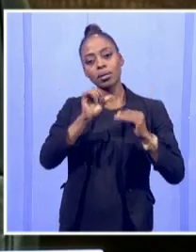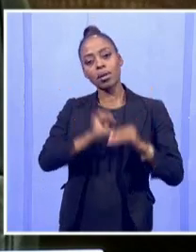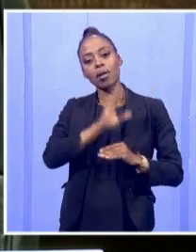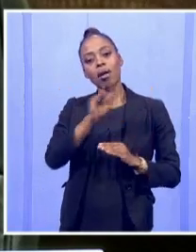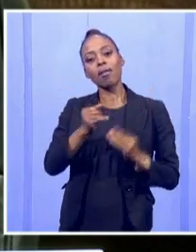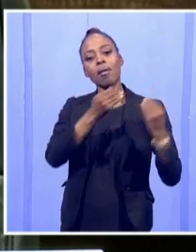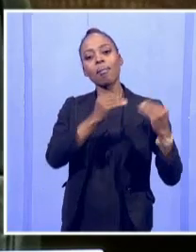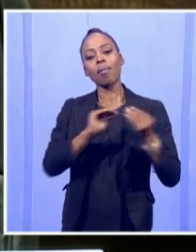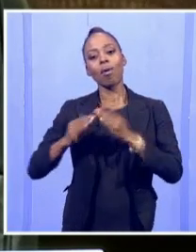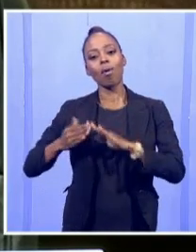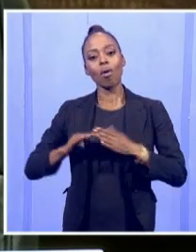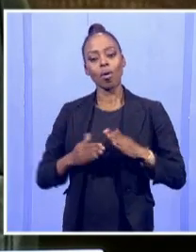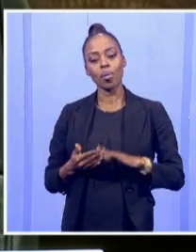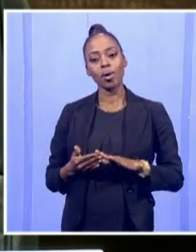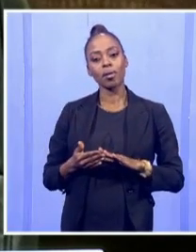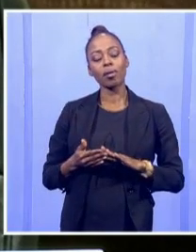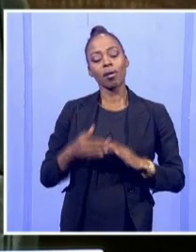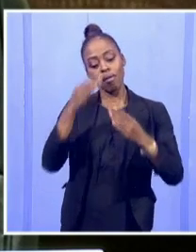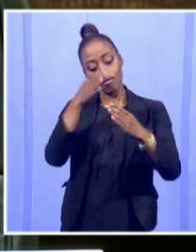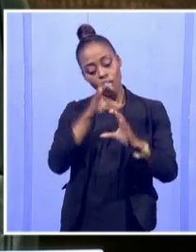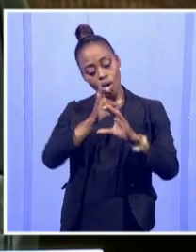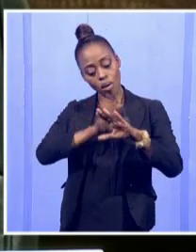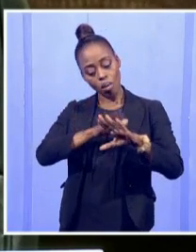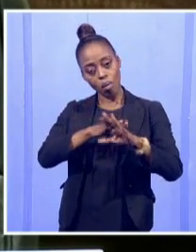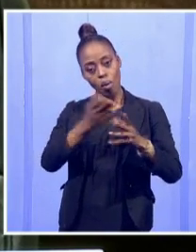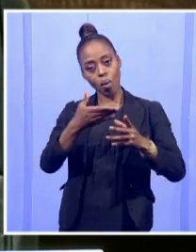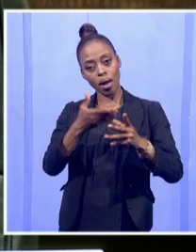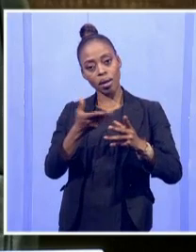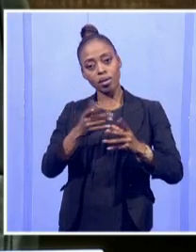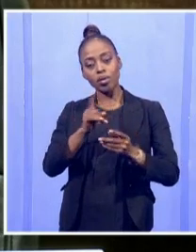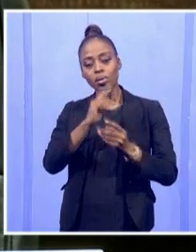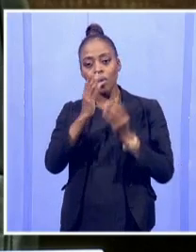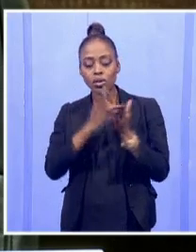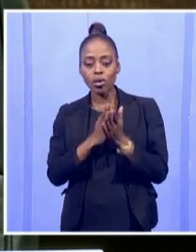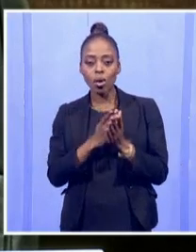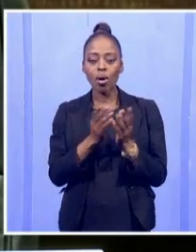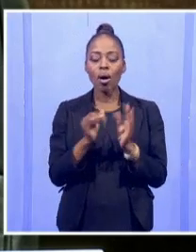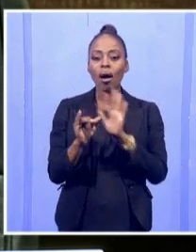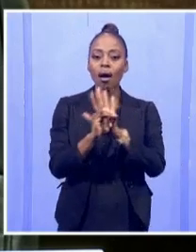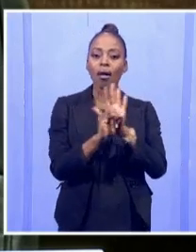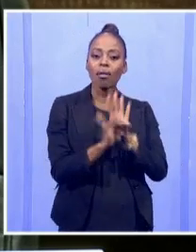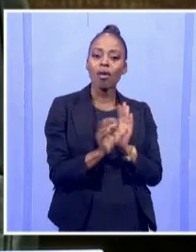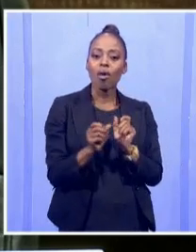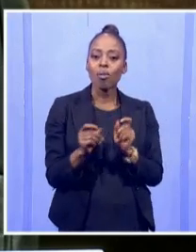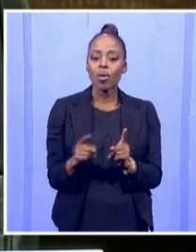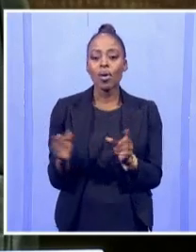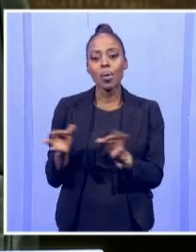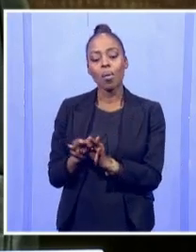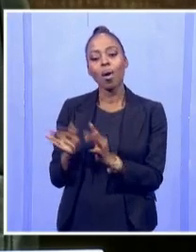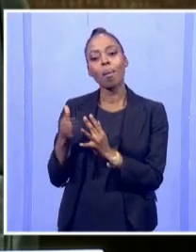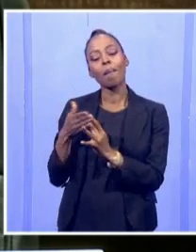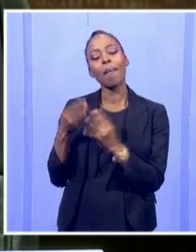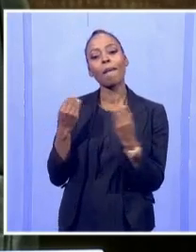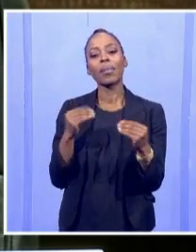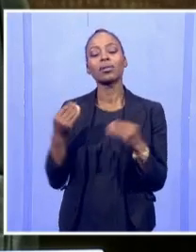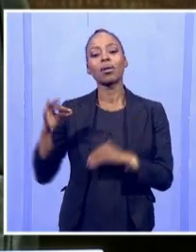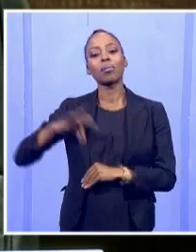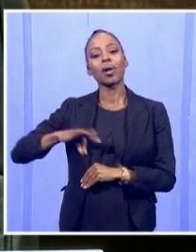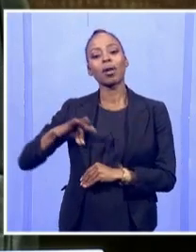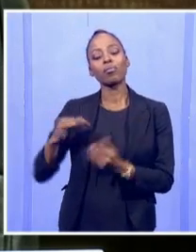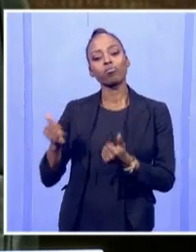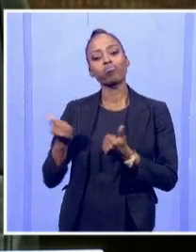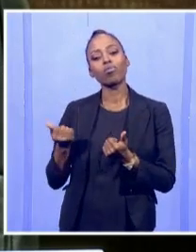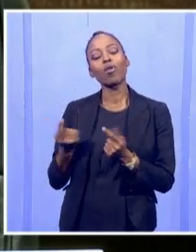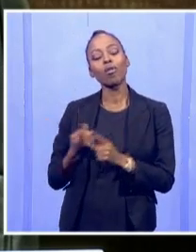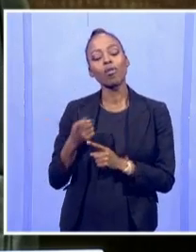community with a particular focus and mandate to find opportunities where small and medium enterprises can benefit